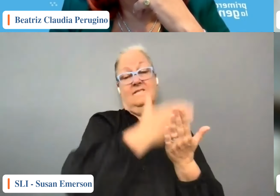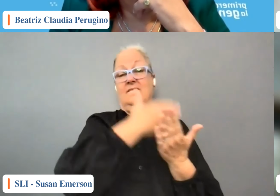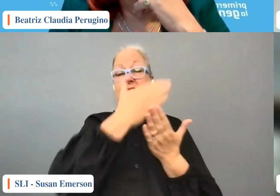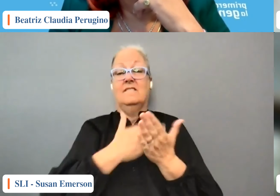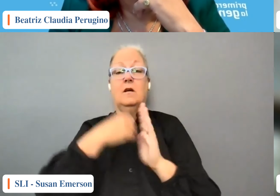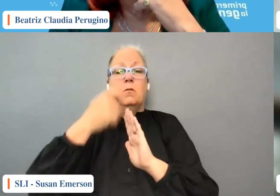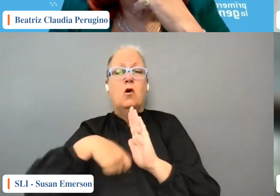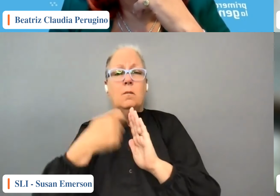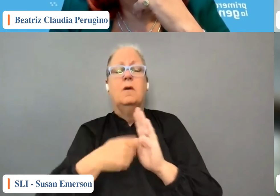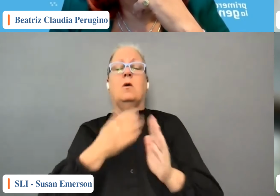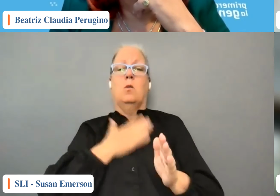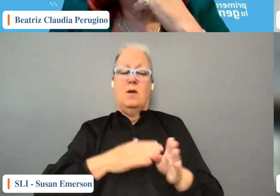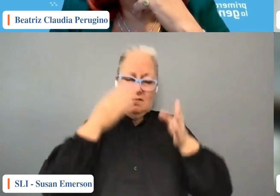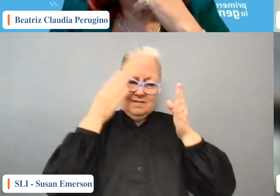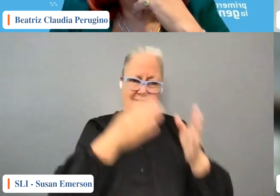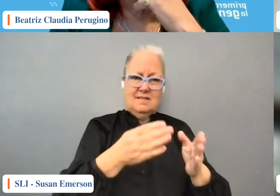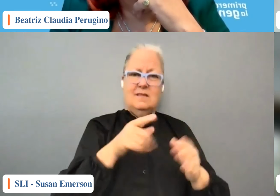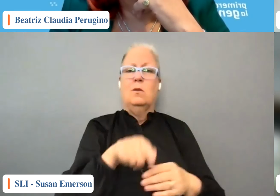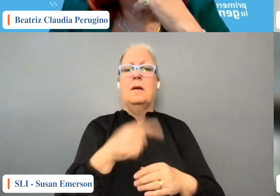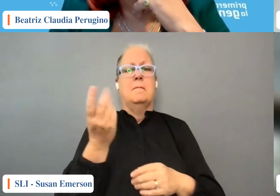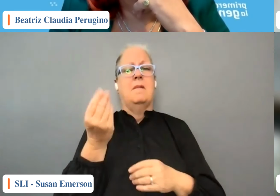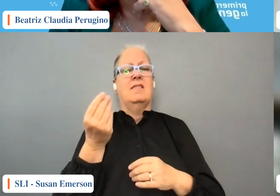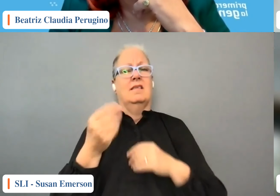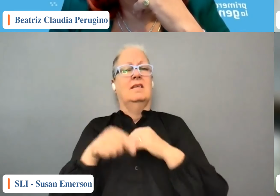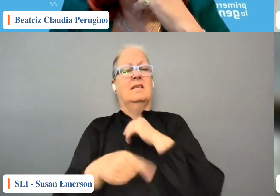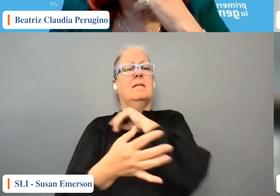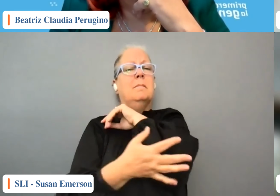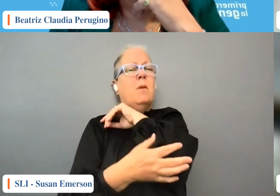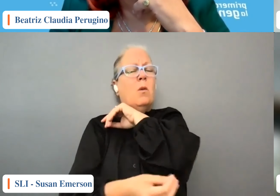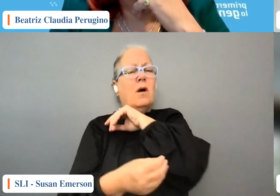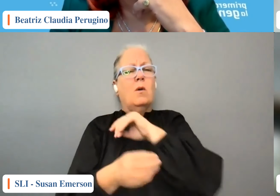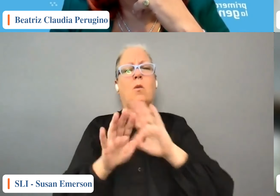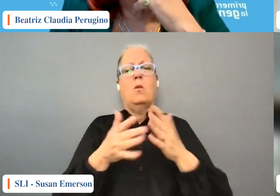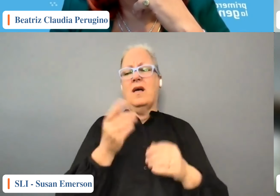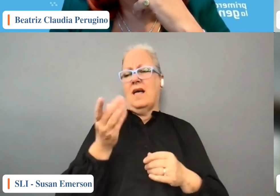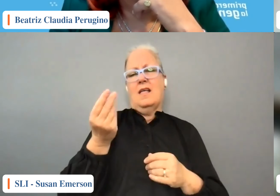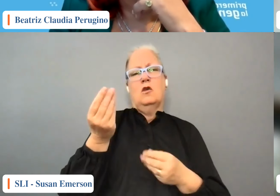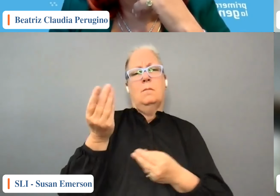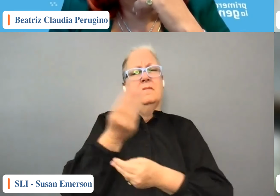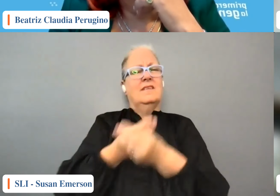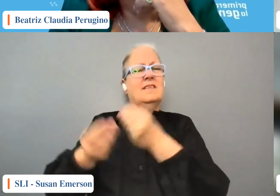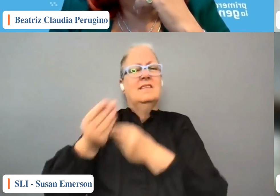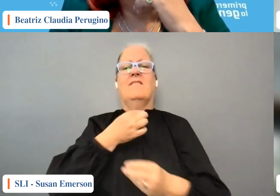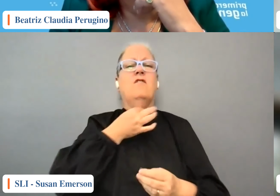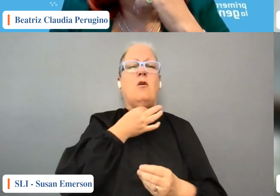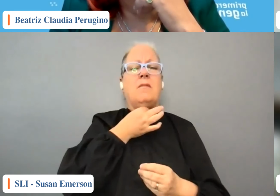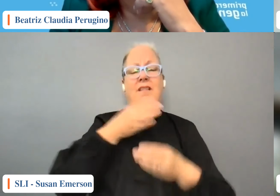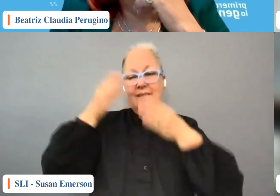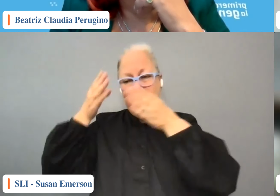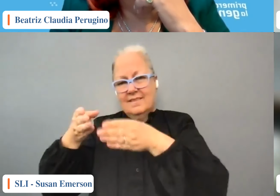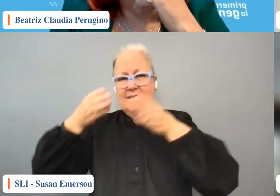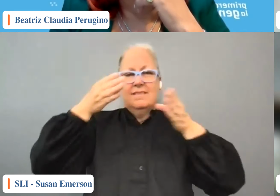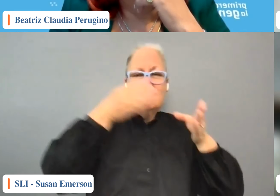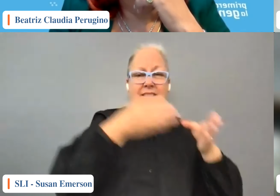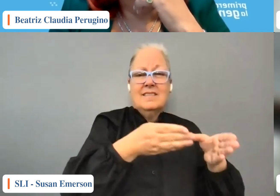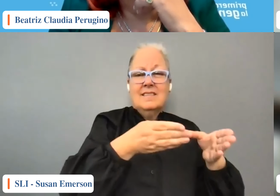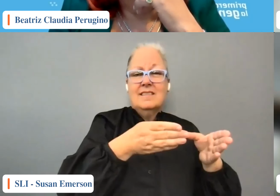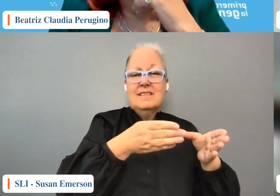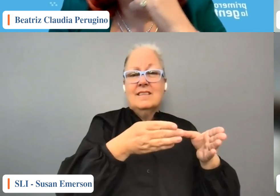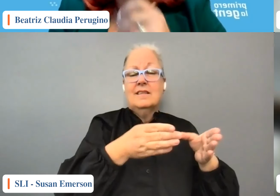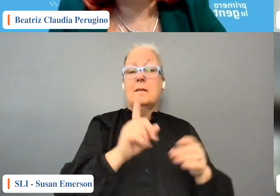addressing monetary poverty solely and economic vulnerability solely. But what we do